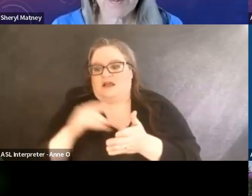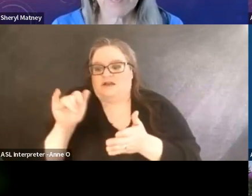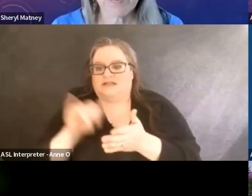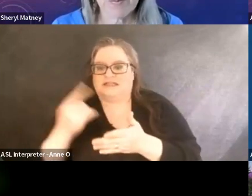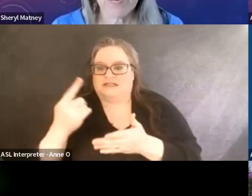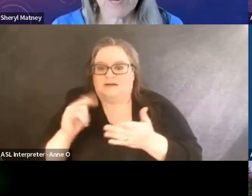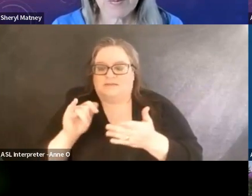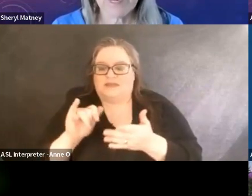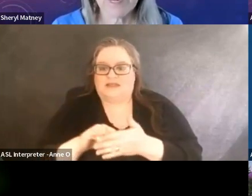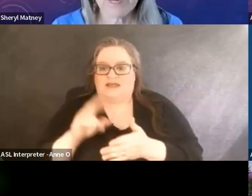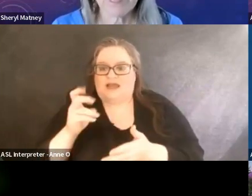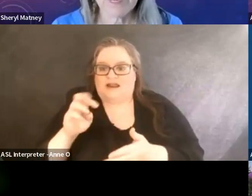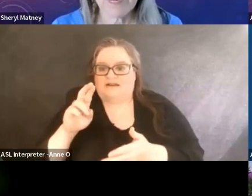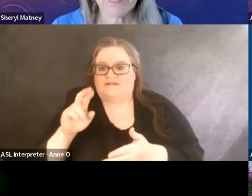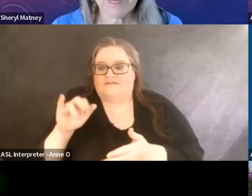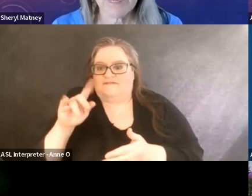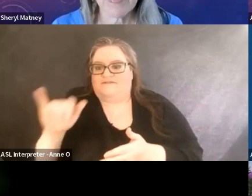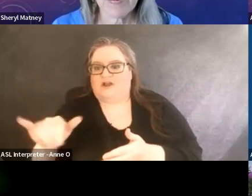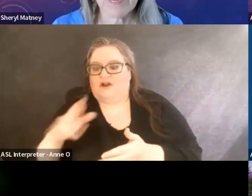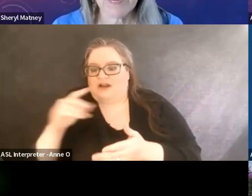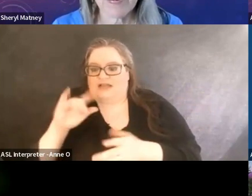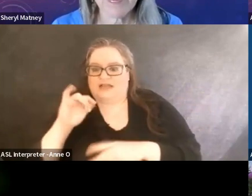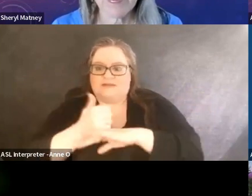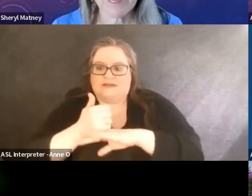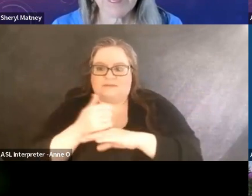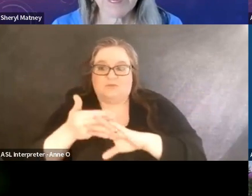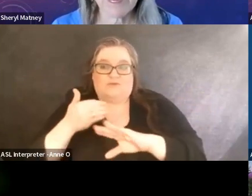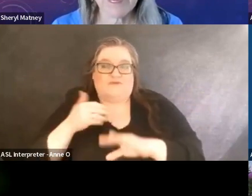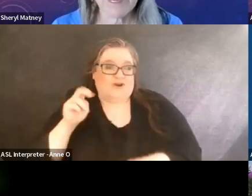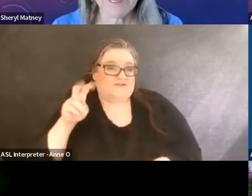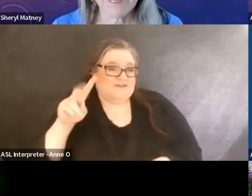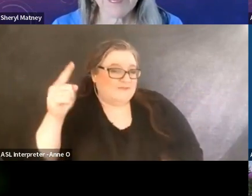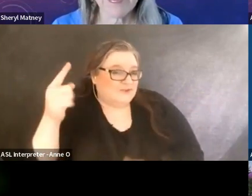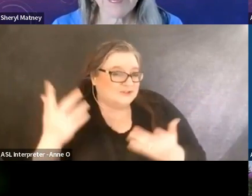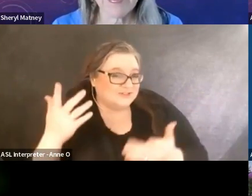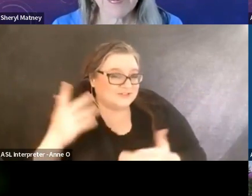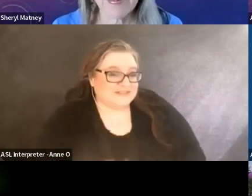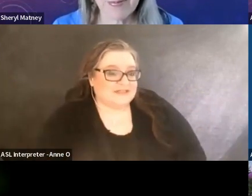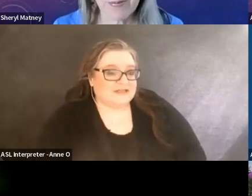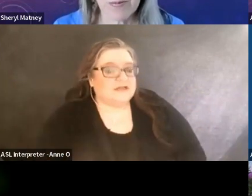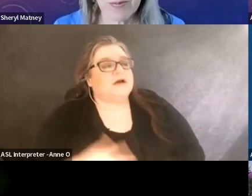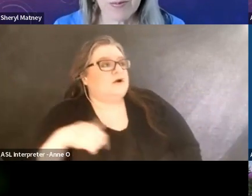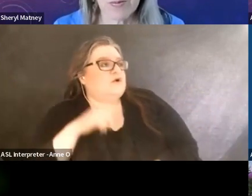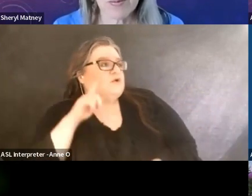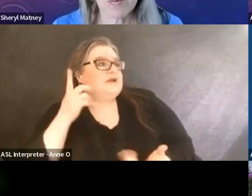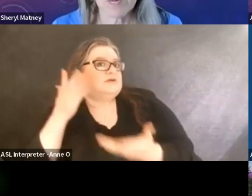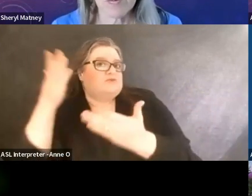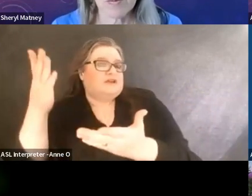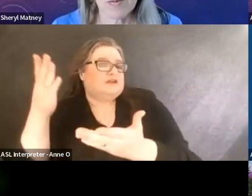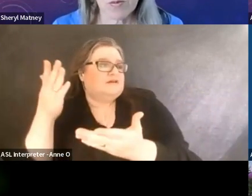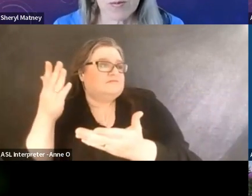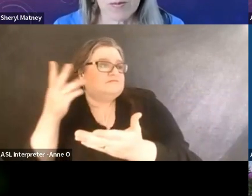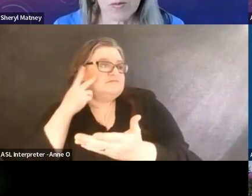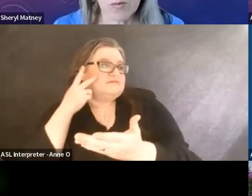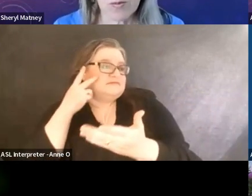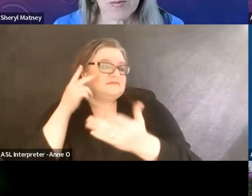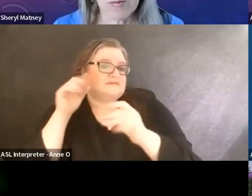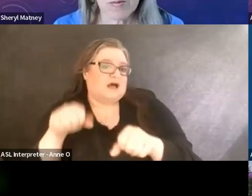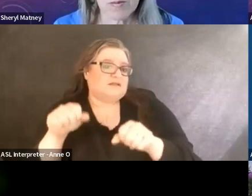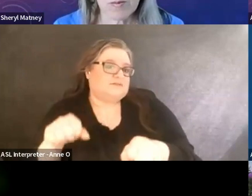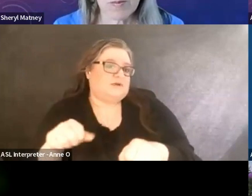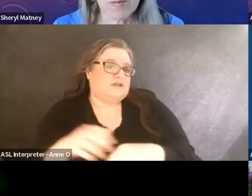Verity could implement before November 1st by chance? We can certainly bring that up to them and see if that's possible.